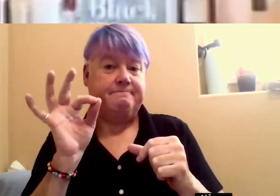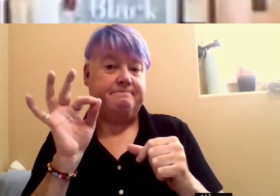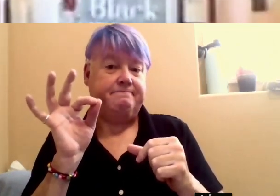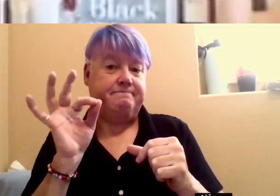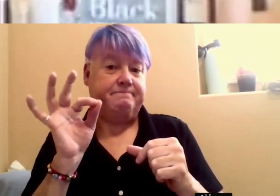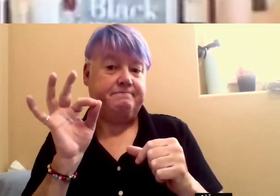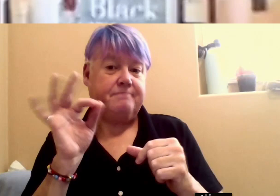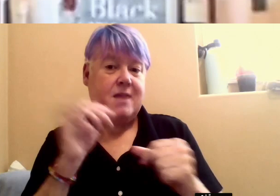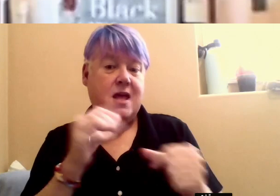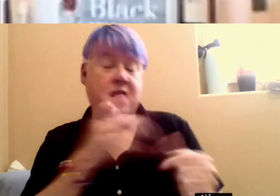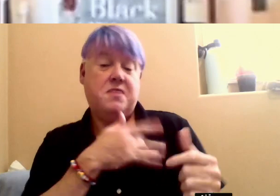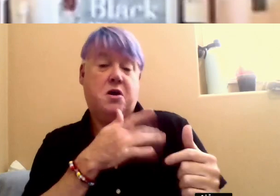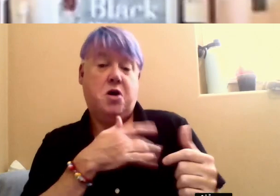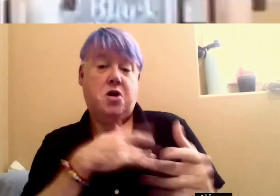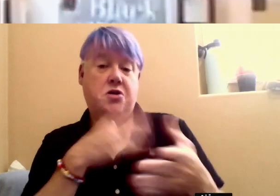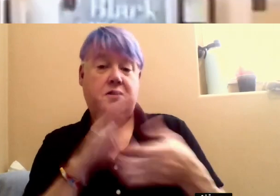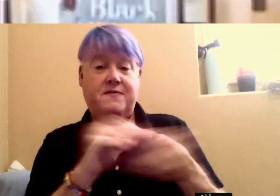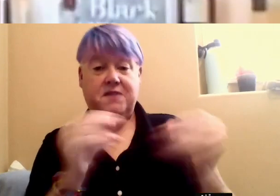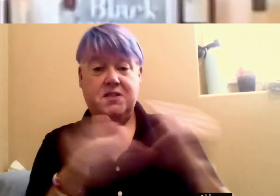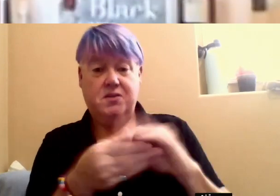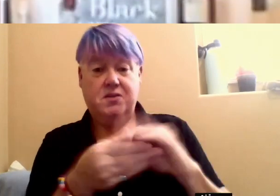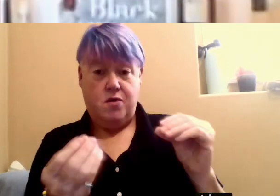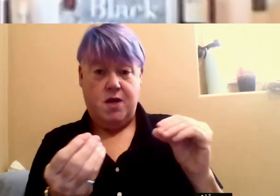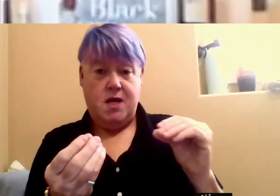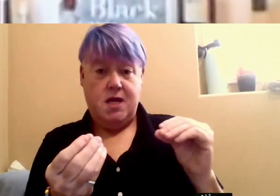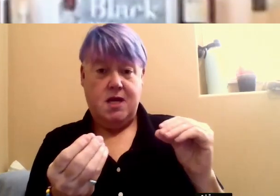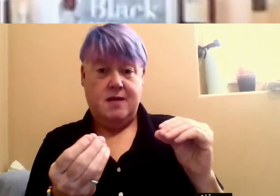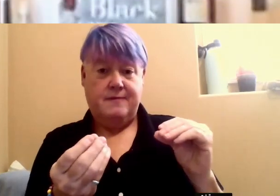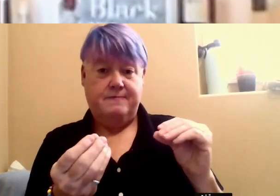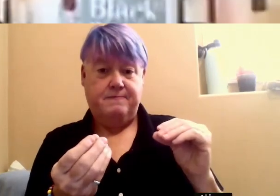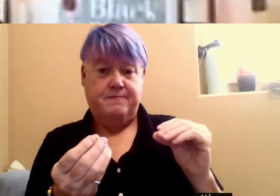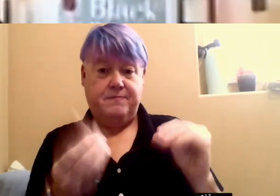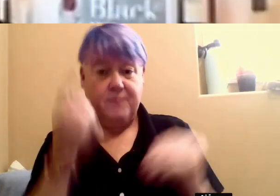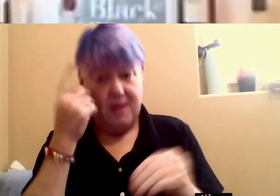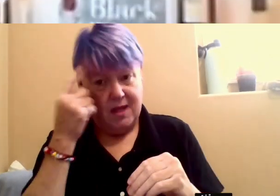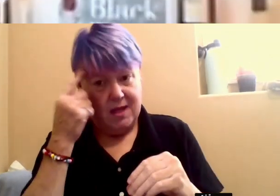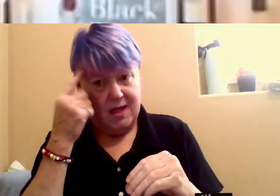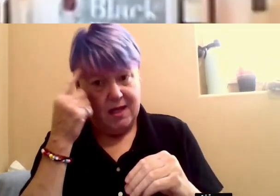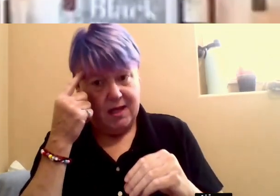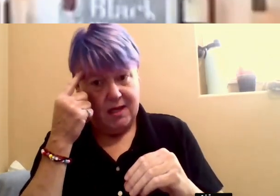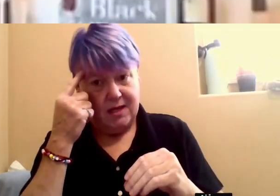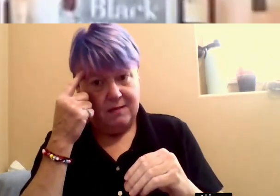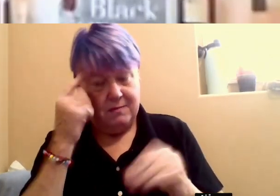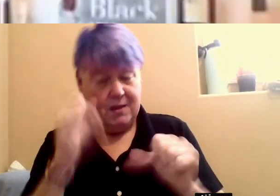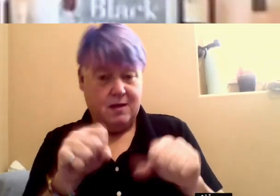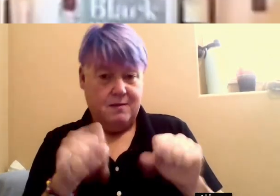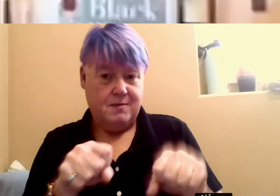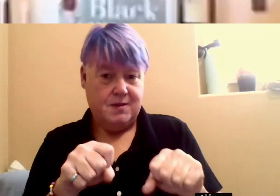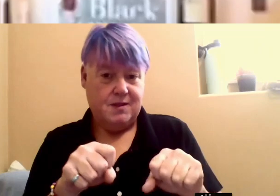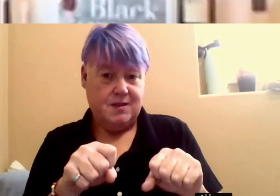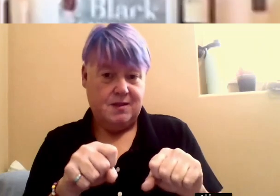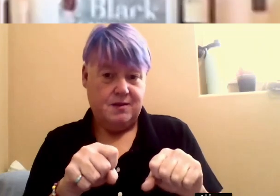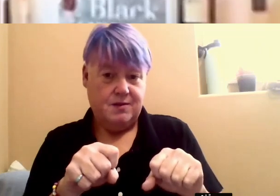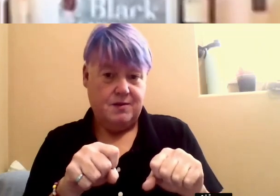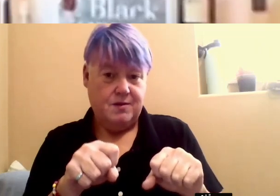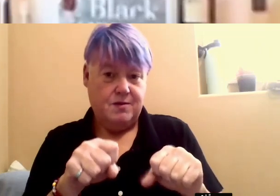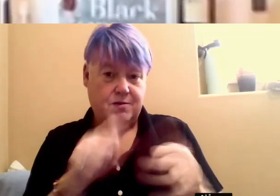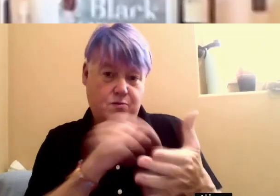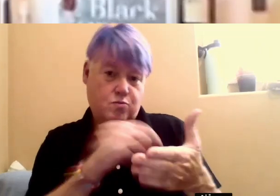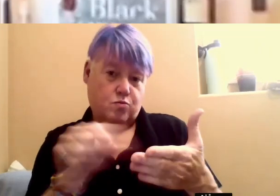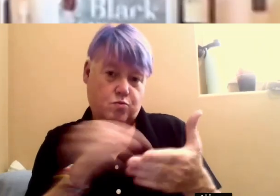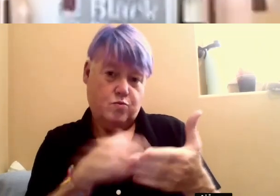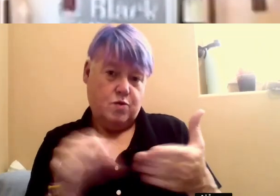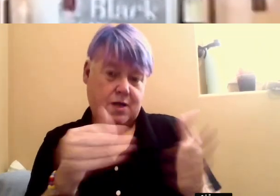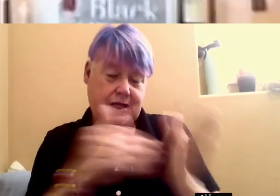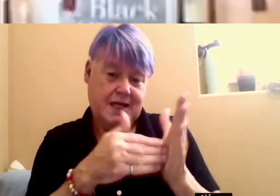of the story. And so I think it was being able to contextualize everything